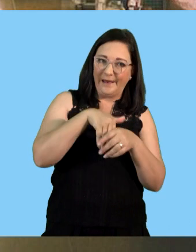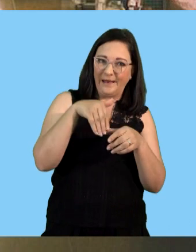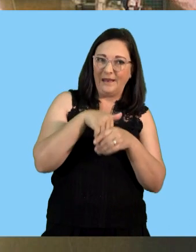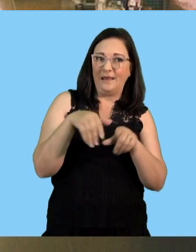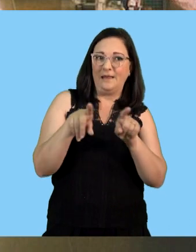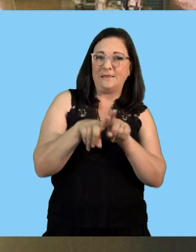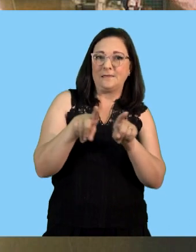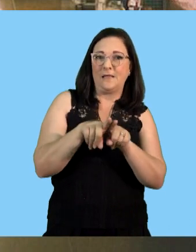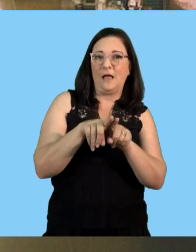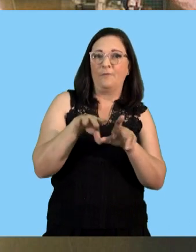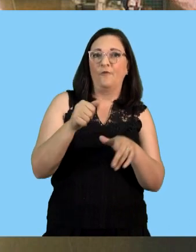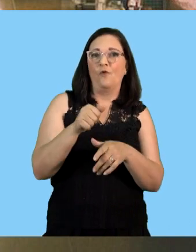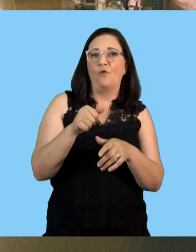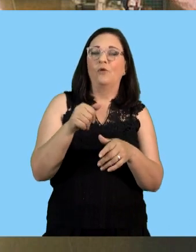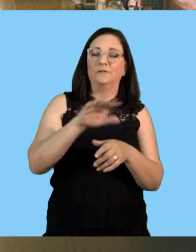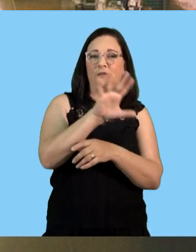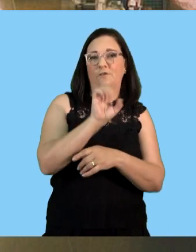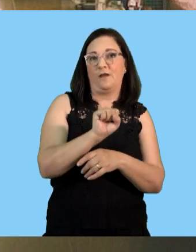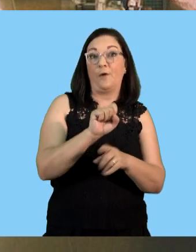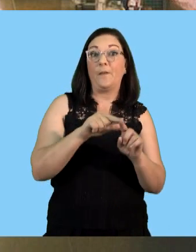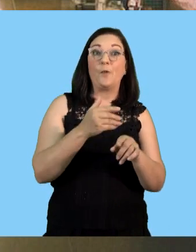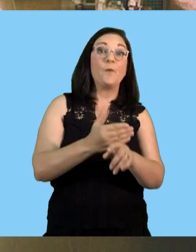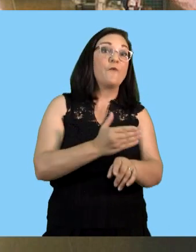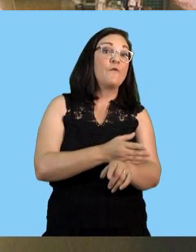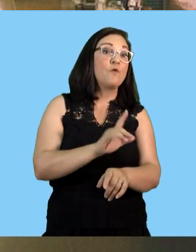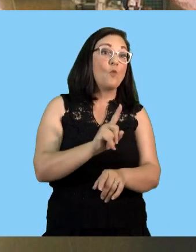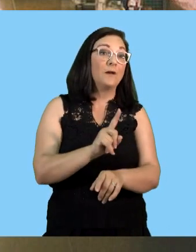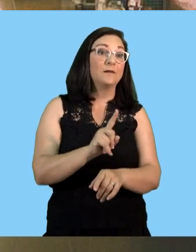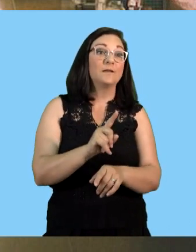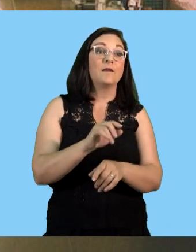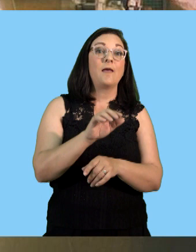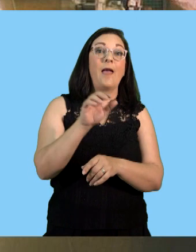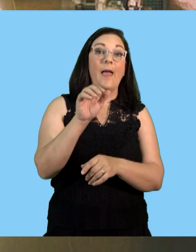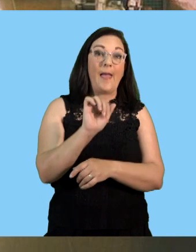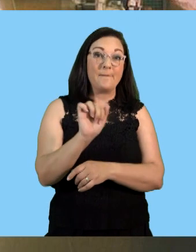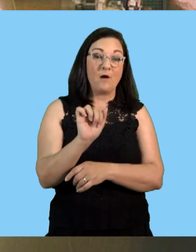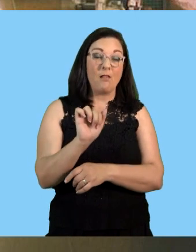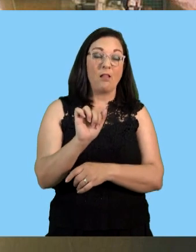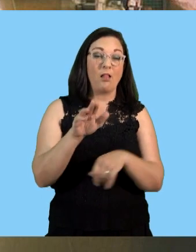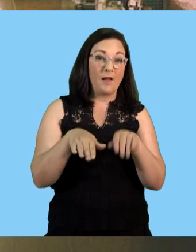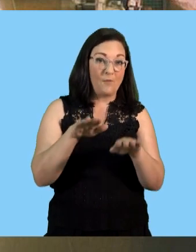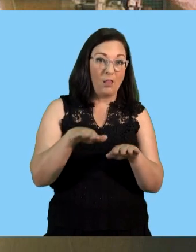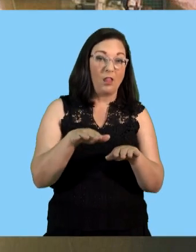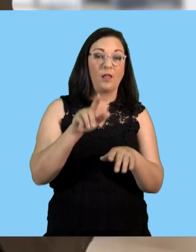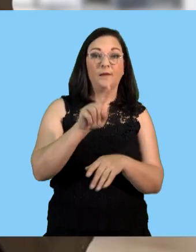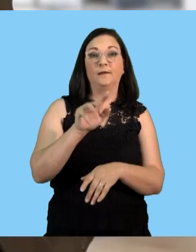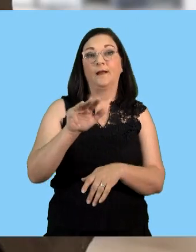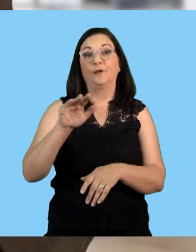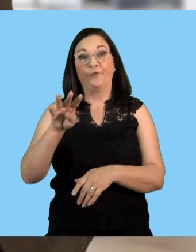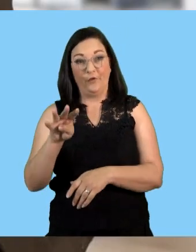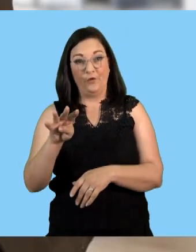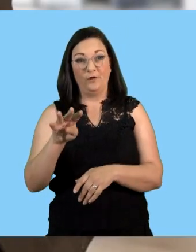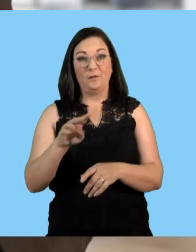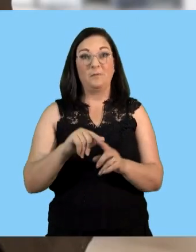became naturalized citizens of South Africa before April 1994. It's very important that you understand the